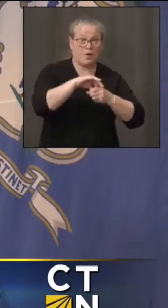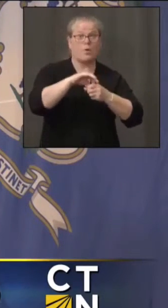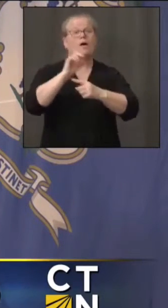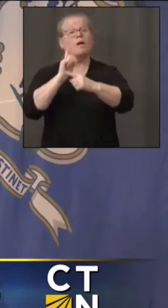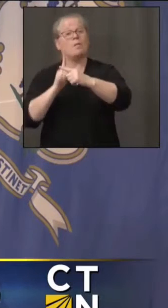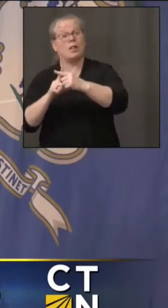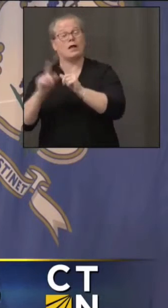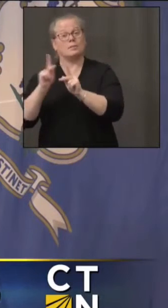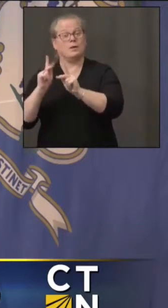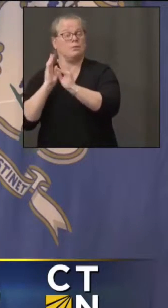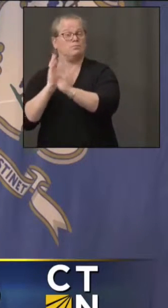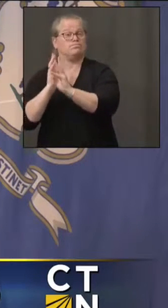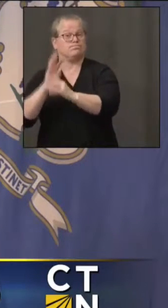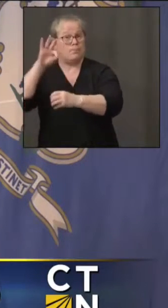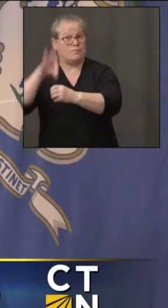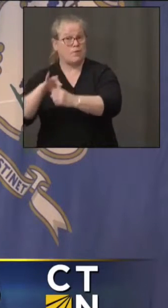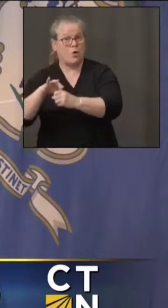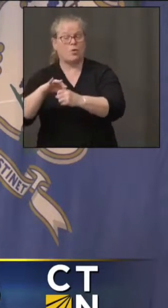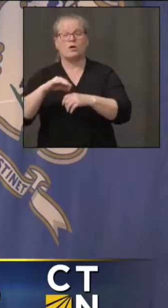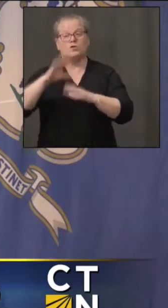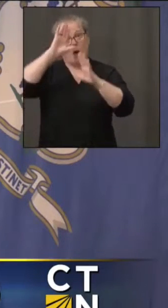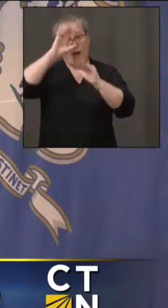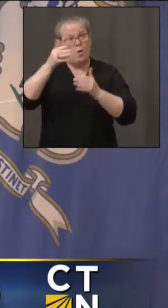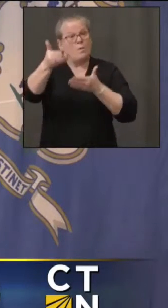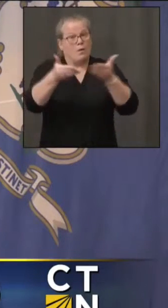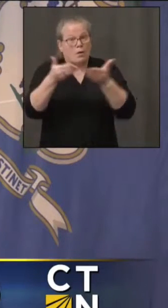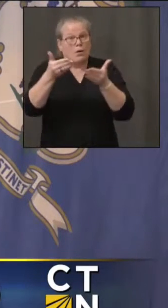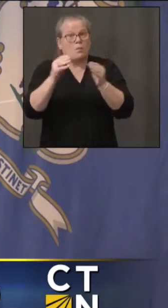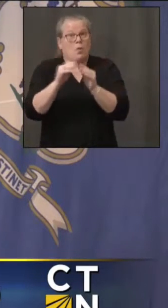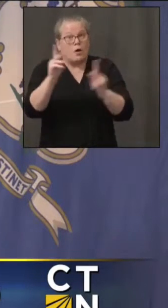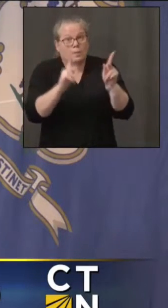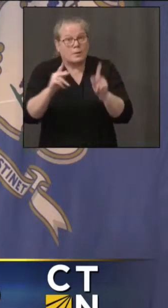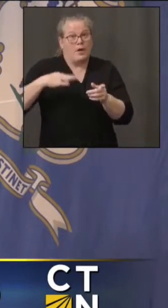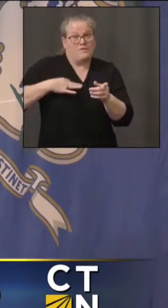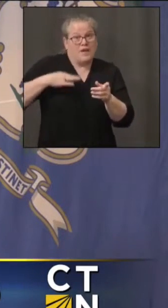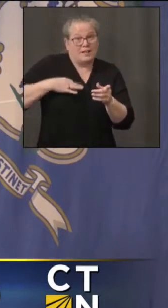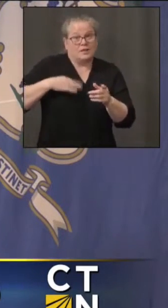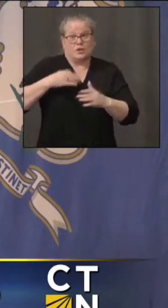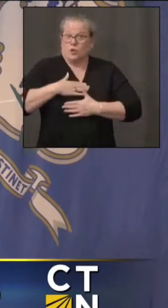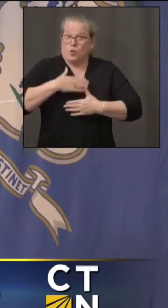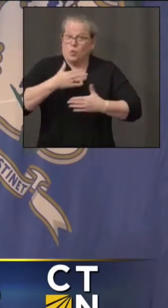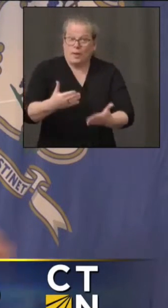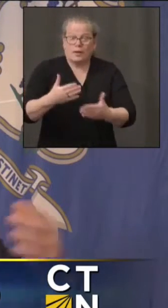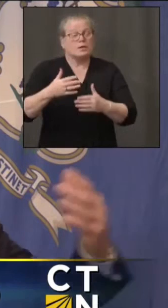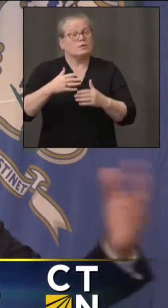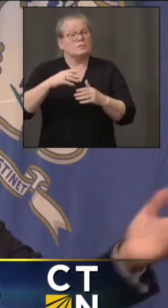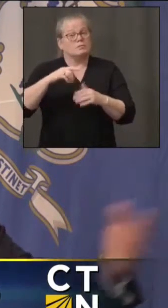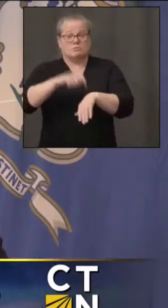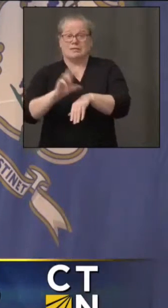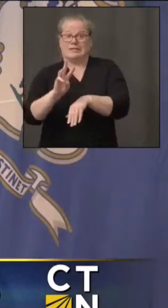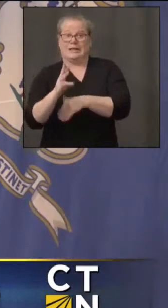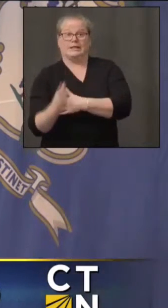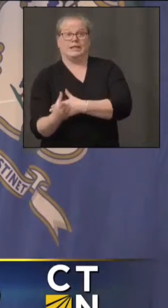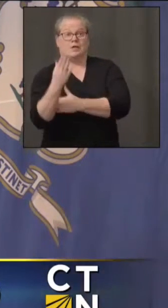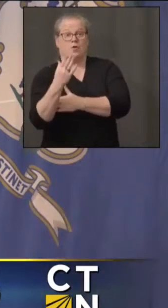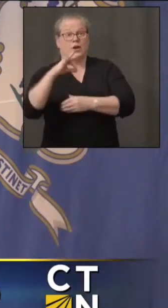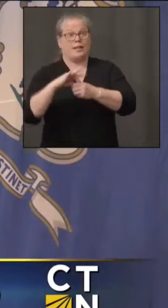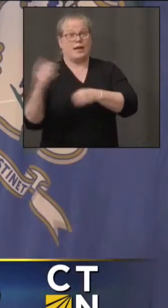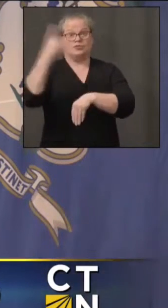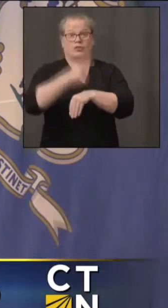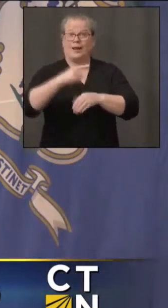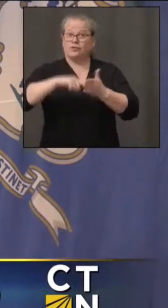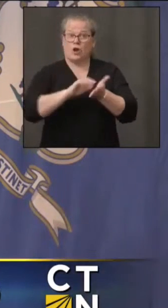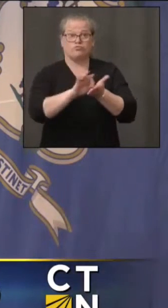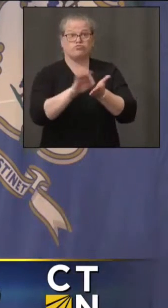provide people to help with the tallying. We're allowing them to start tallying the votes at 6 a.m. on Election Day. They don't have to wait till 8 o'clock at